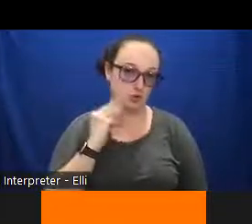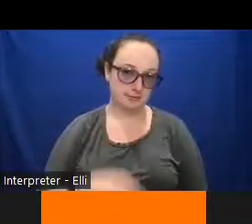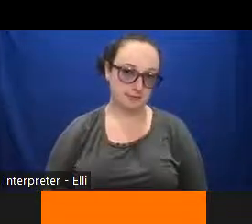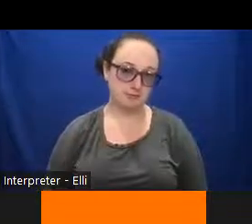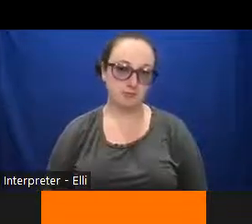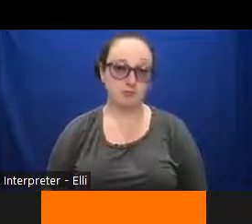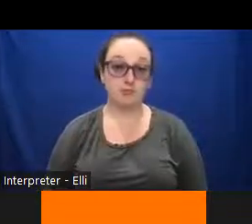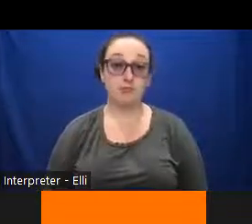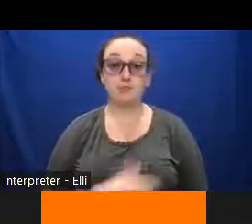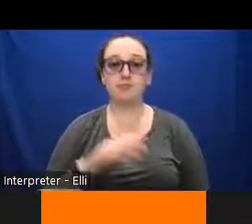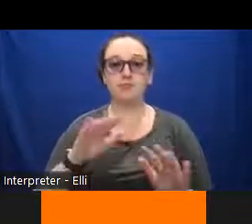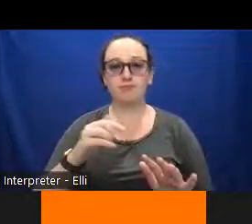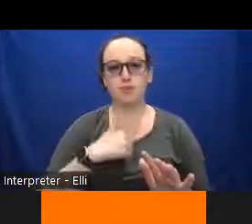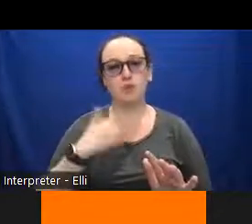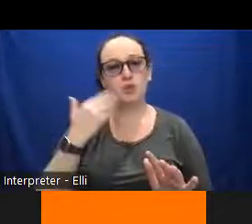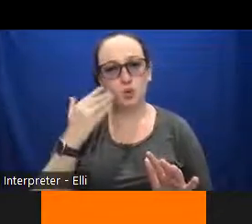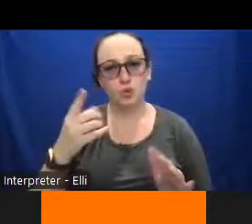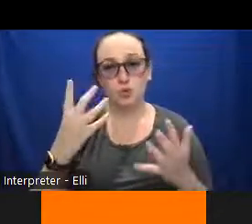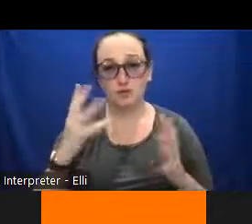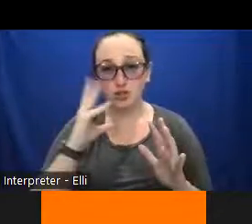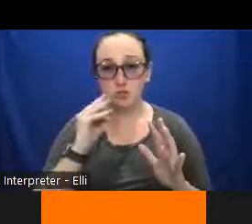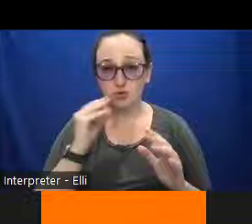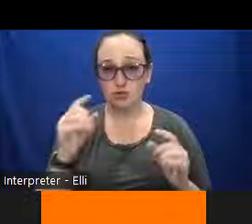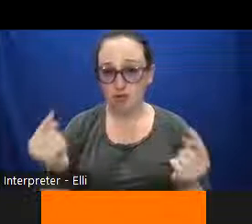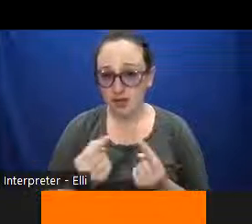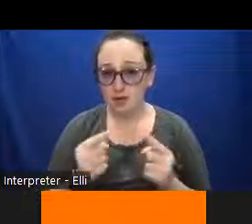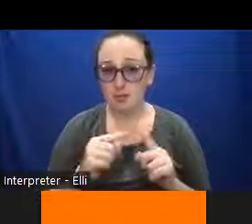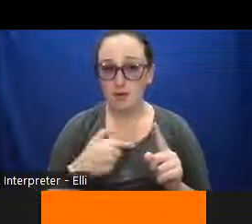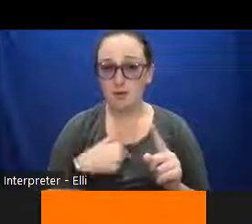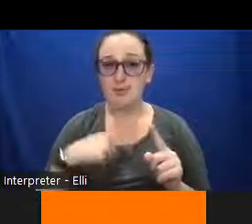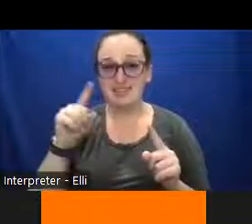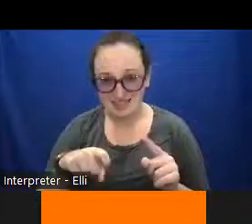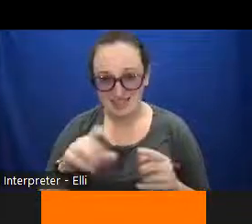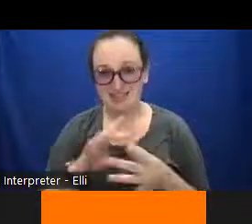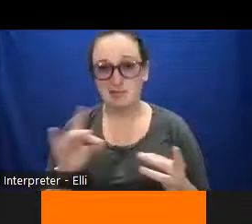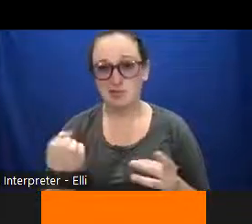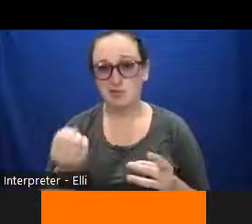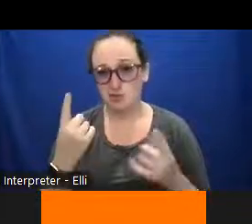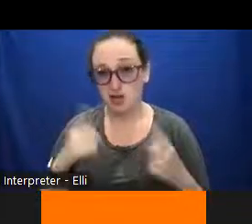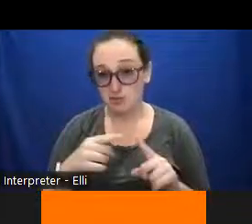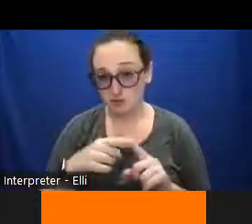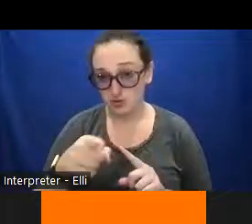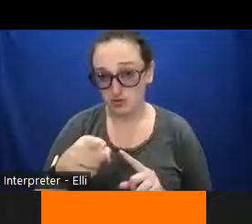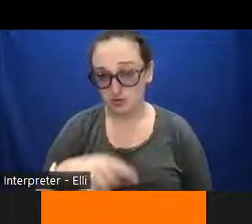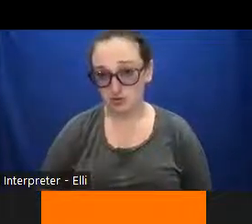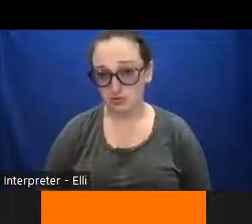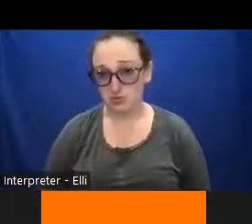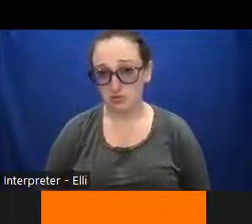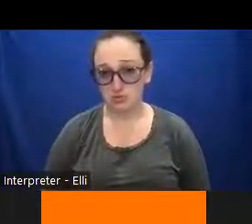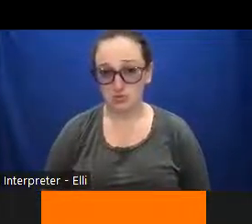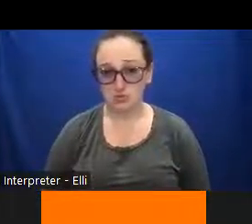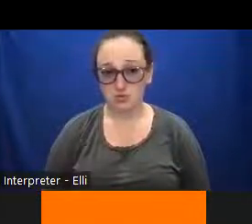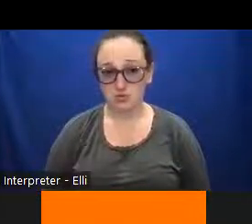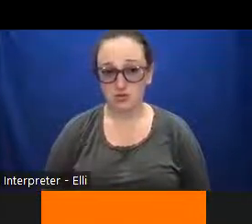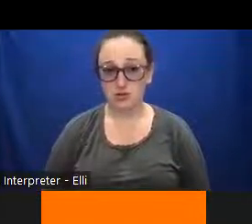We know that you've gone through a really painful experience, but we need to take a statement to understand what happened on Saturday night. Are you